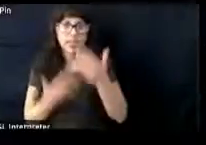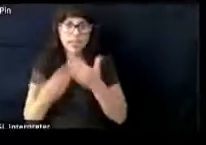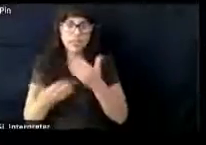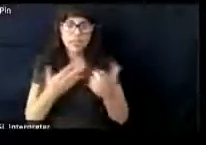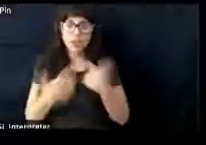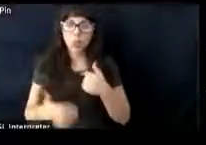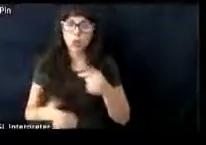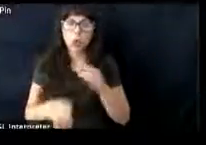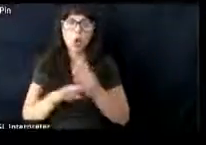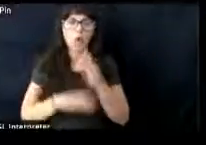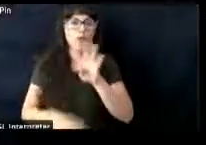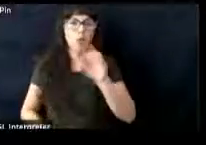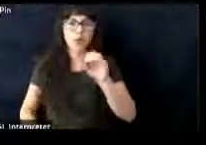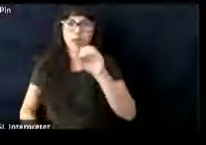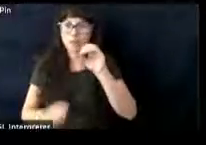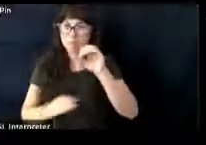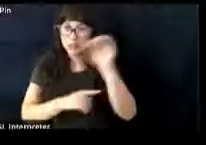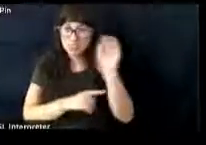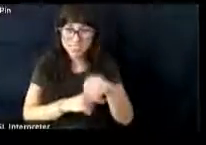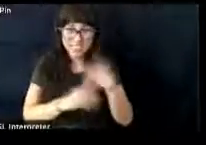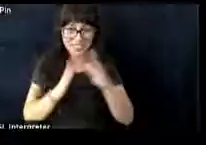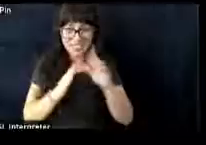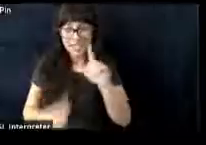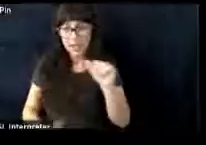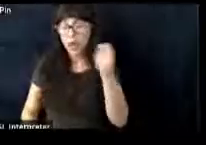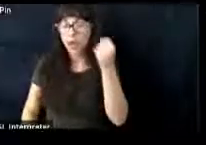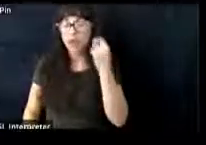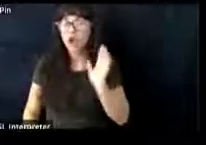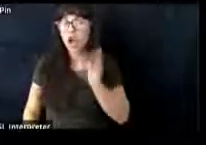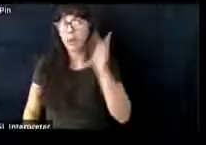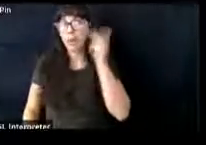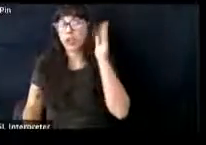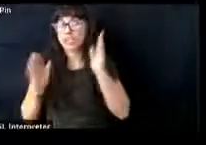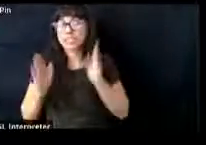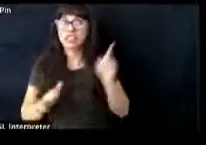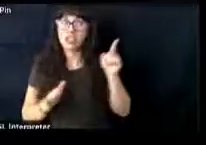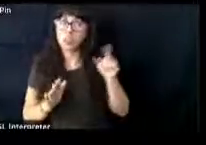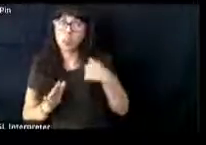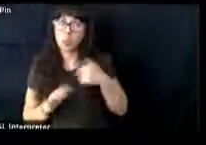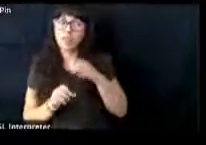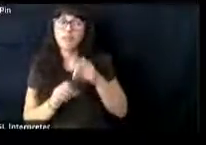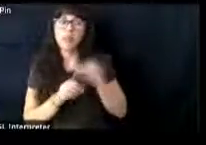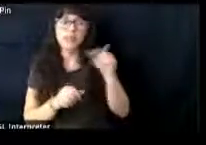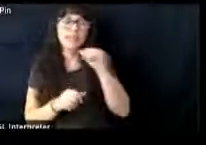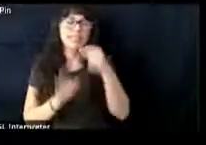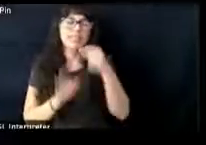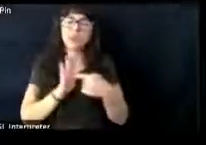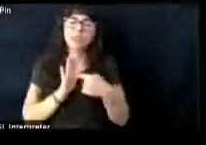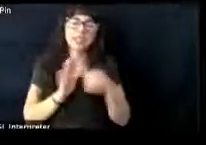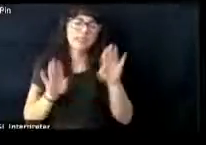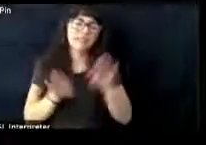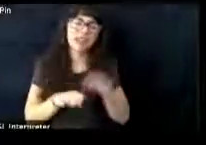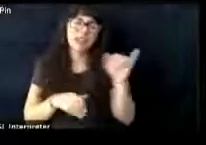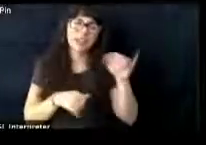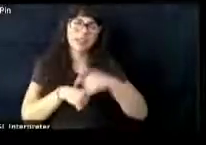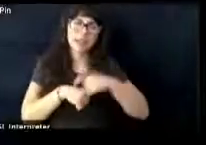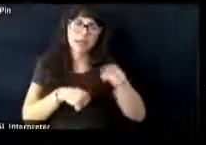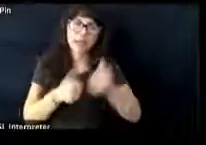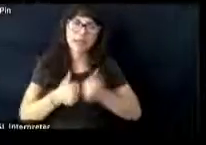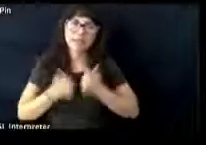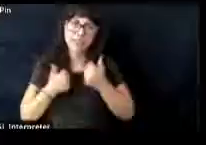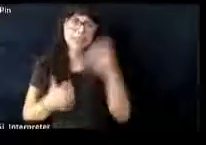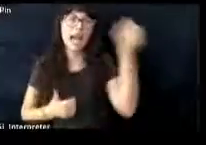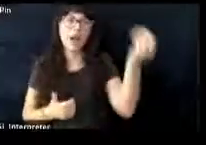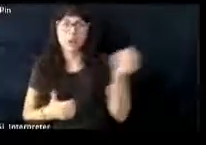of LA. However, because our elected officials did not represent the Valley at the time, they lived outside the Valley.